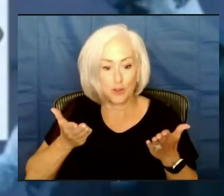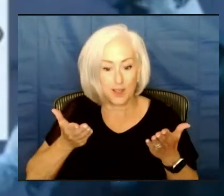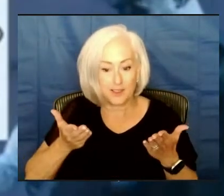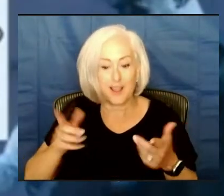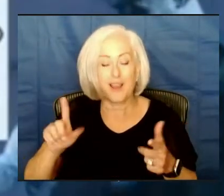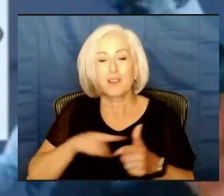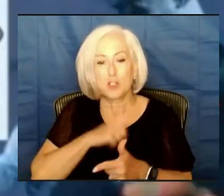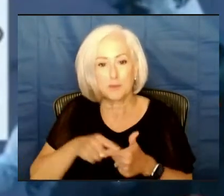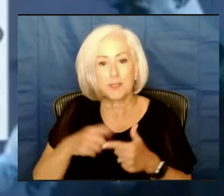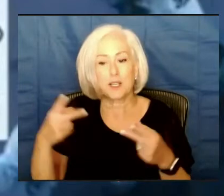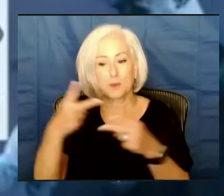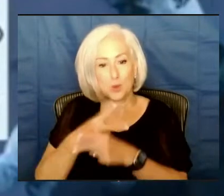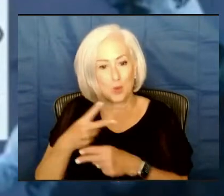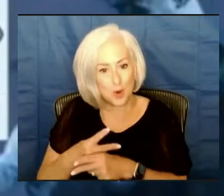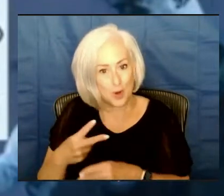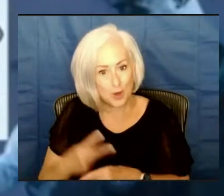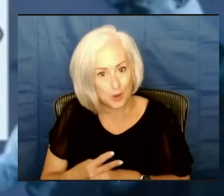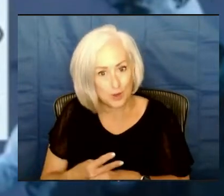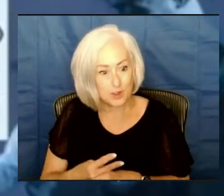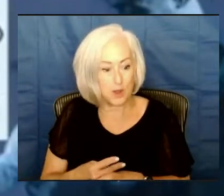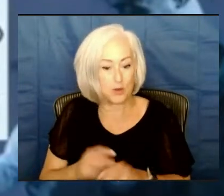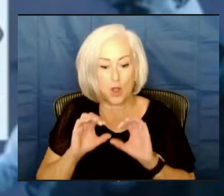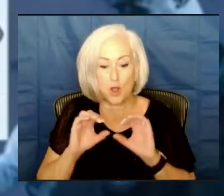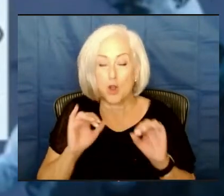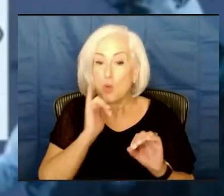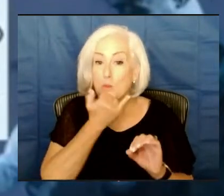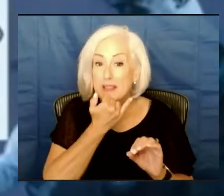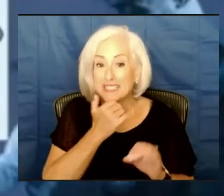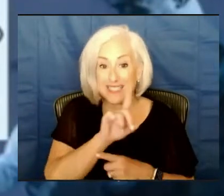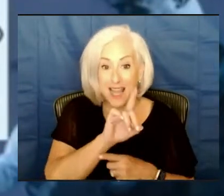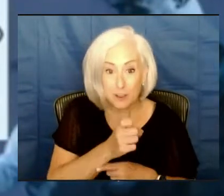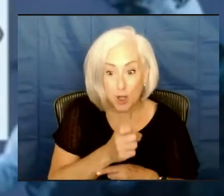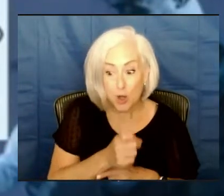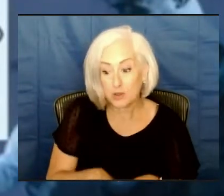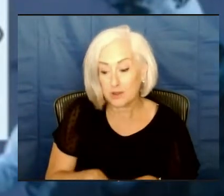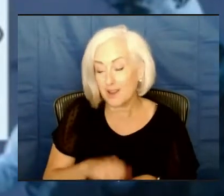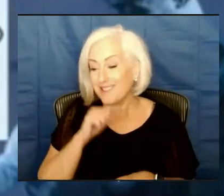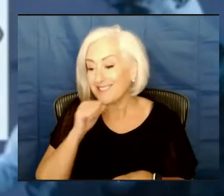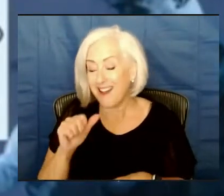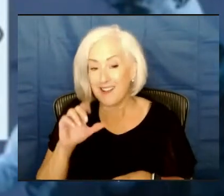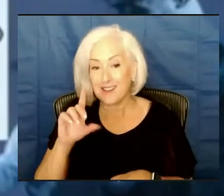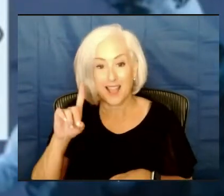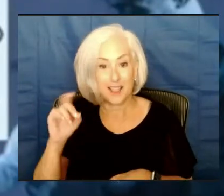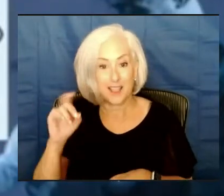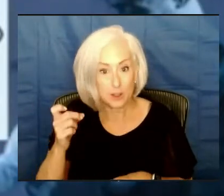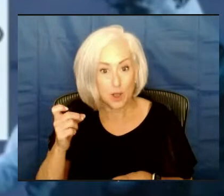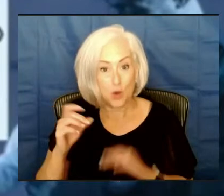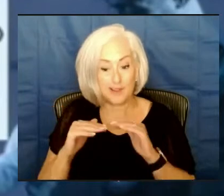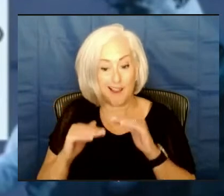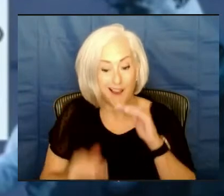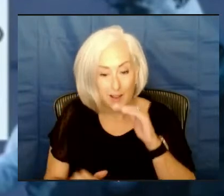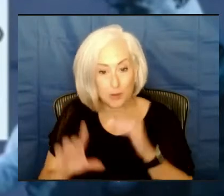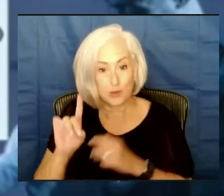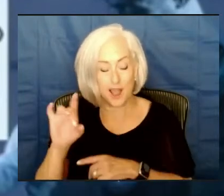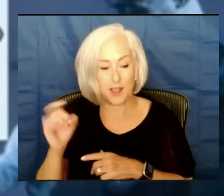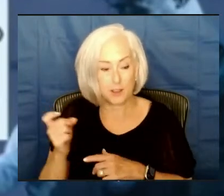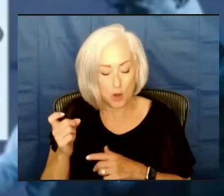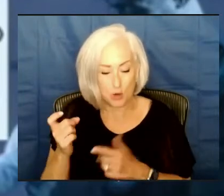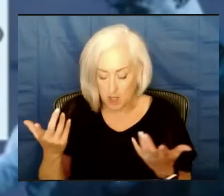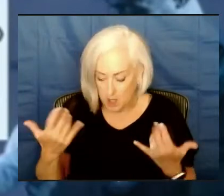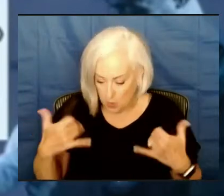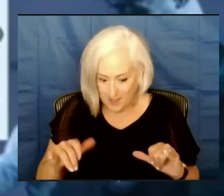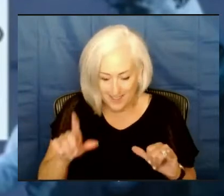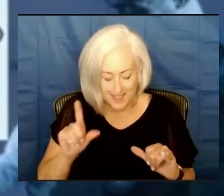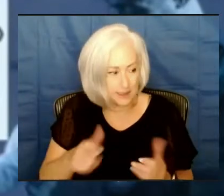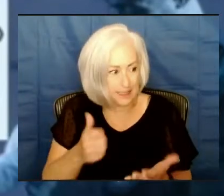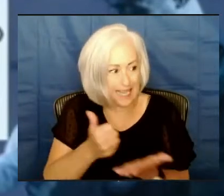misdiagnosed or underdiagnosed or not diagnosed, we are actually trying to seek a healthcare service with this